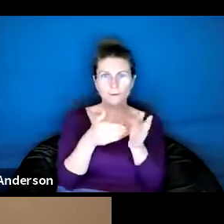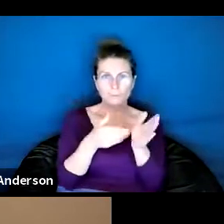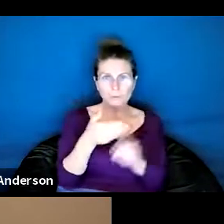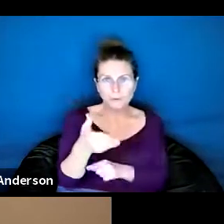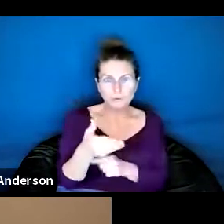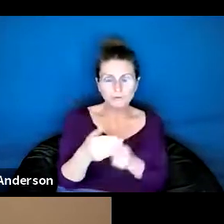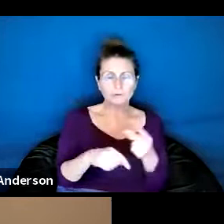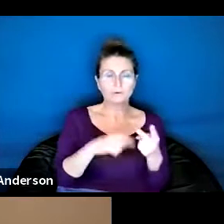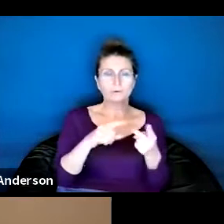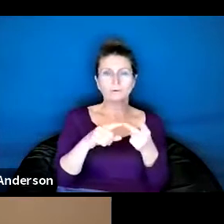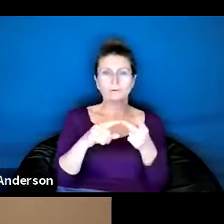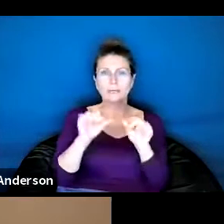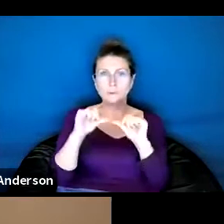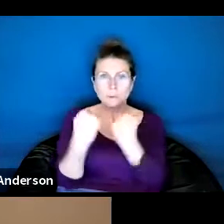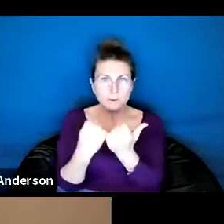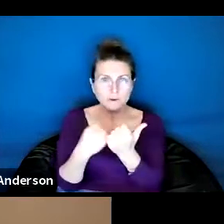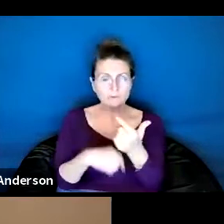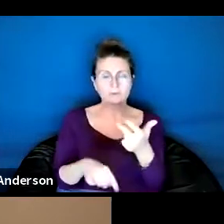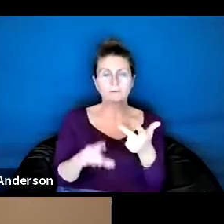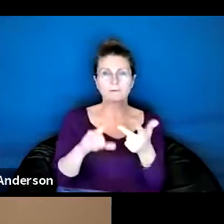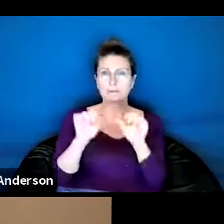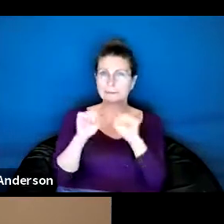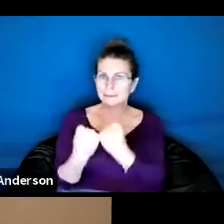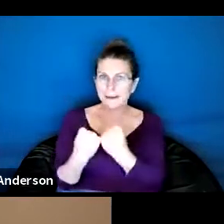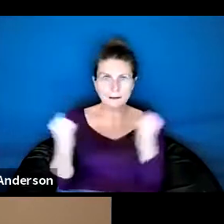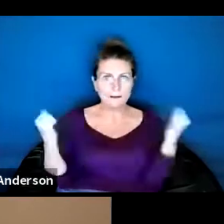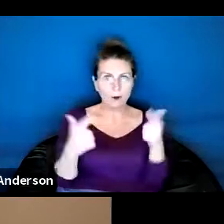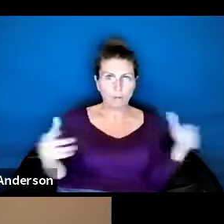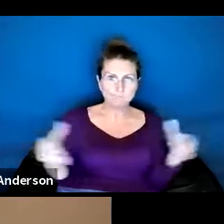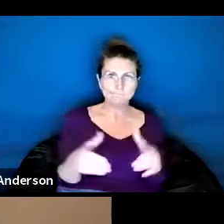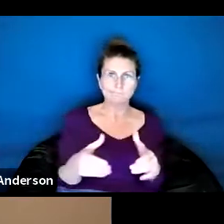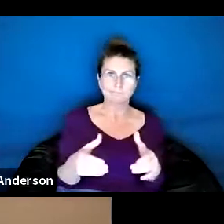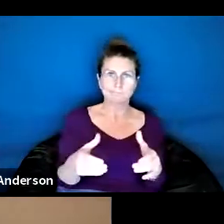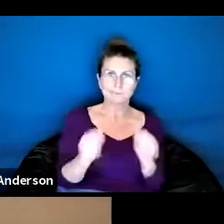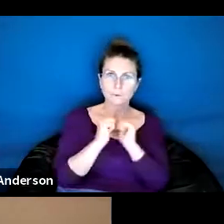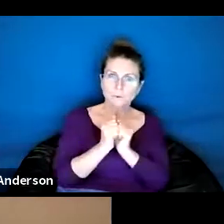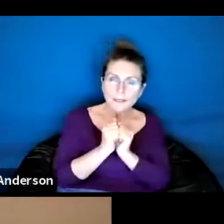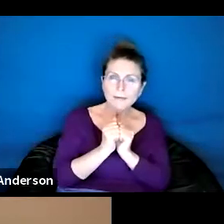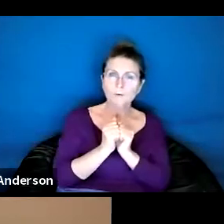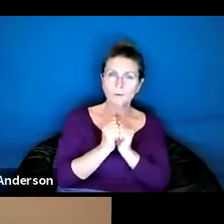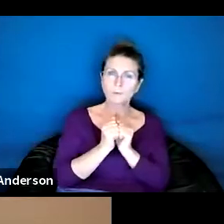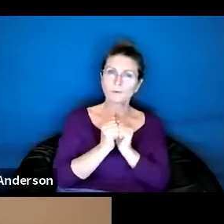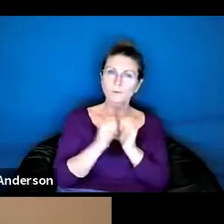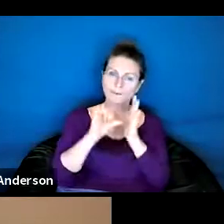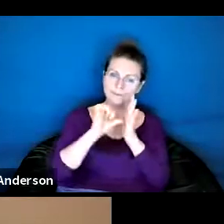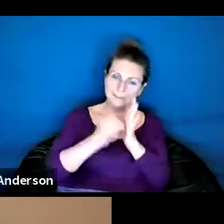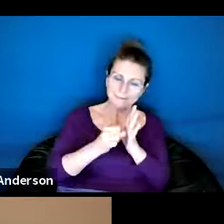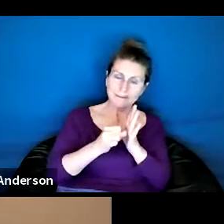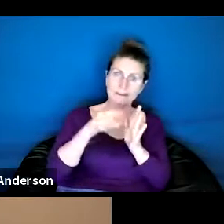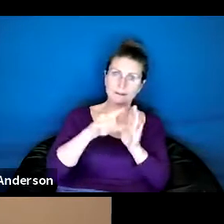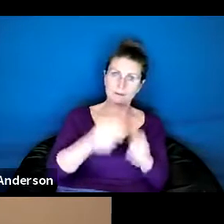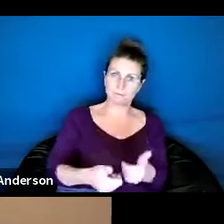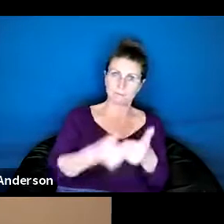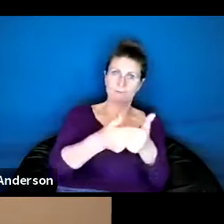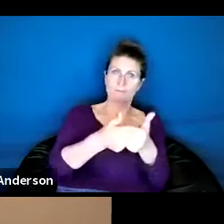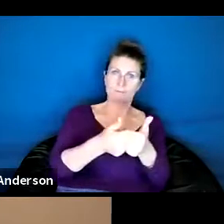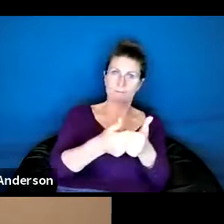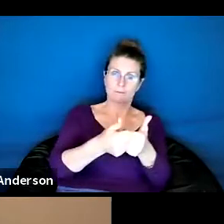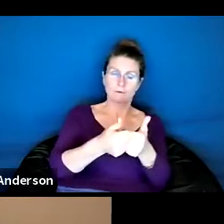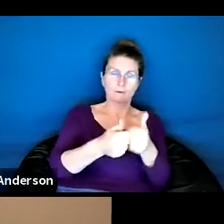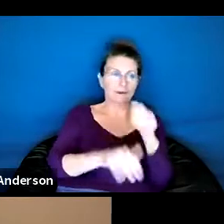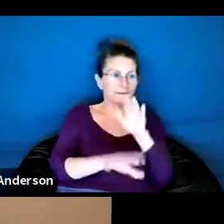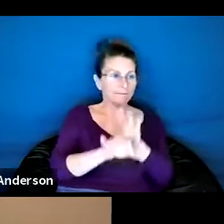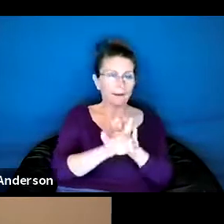professional associations, societies, all coming together, highlighting the importance of this challenge, finding really